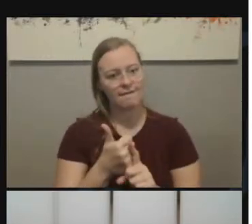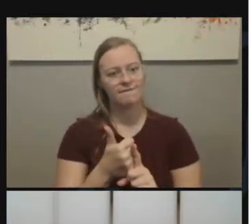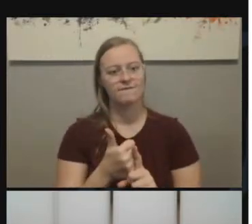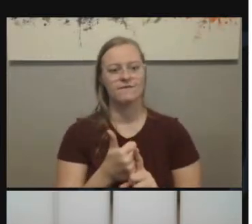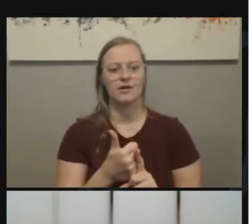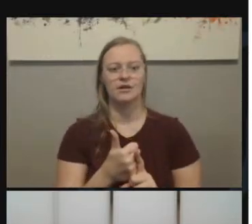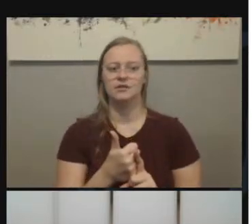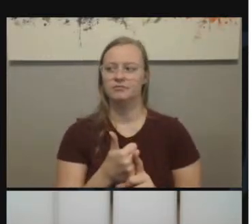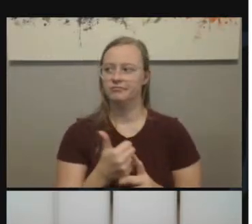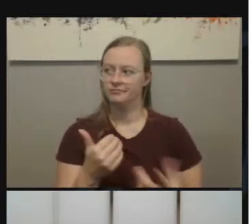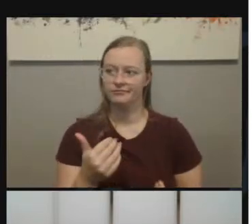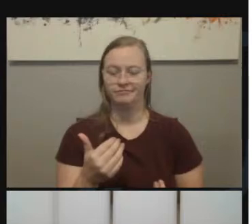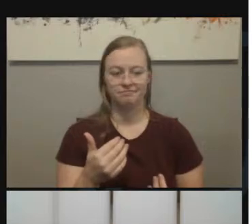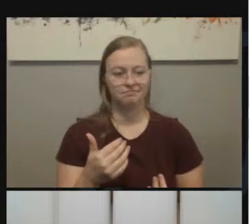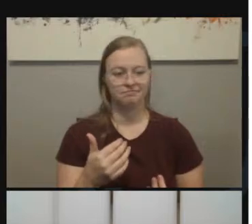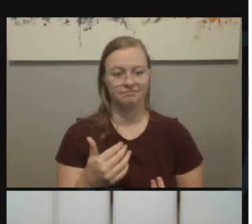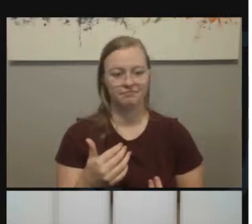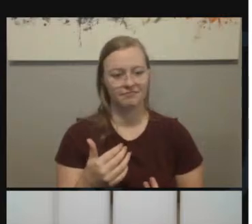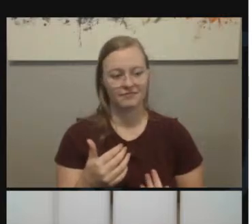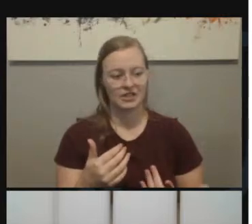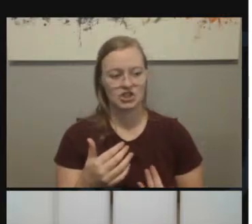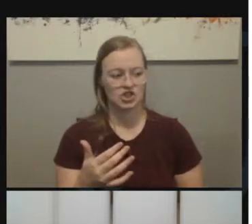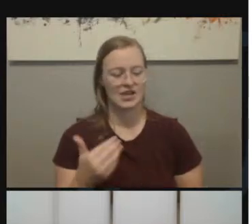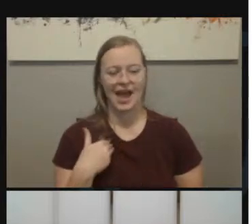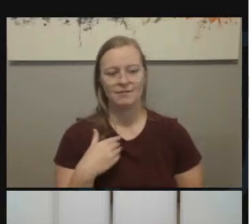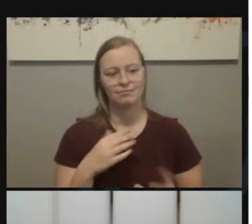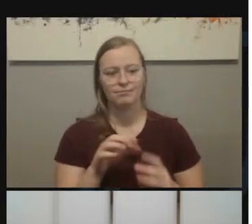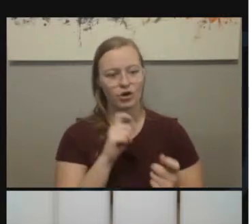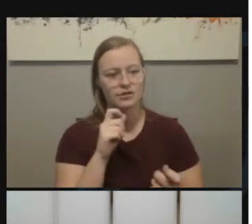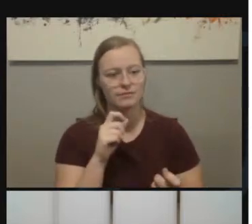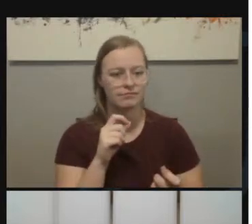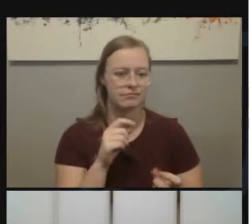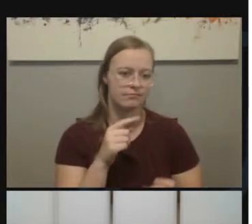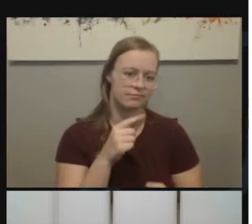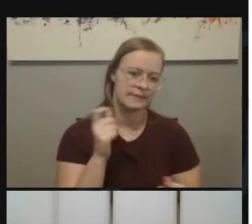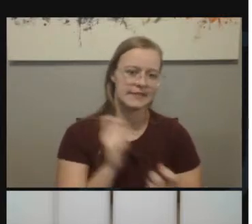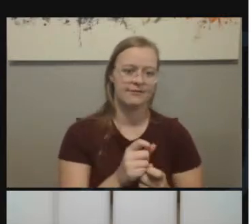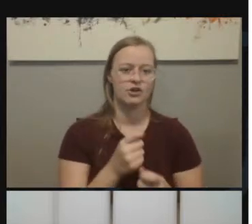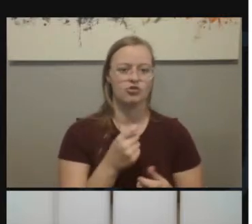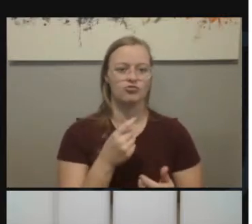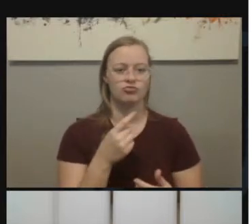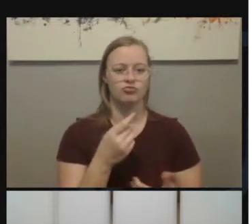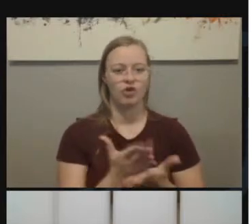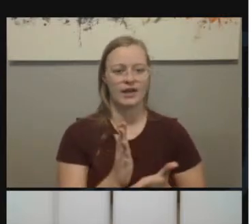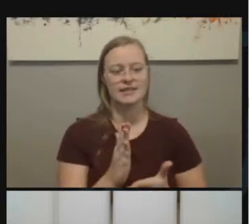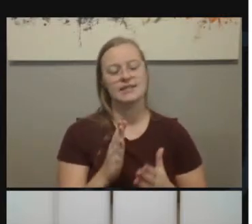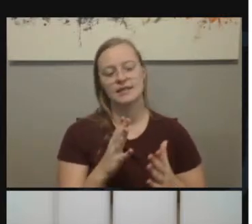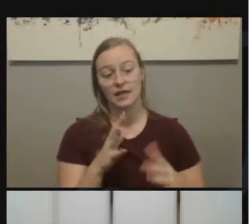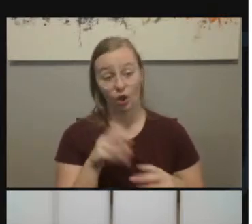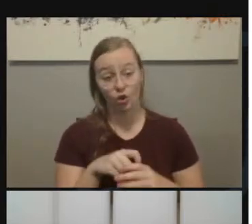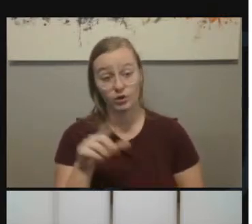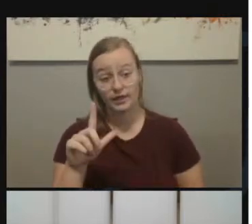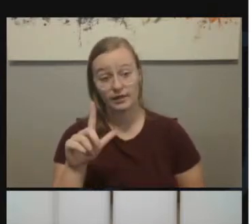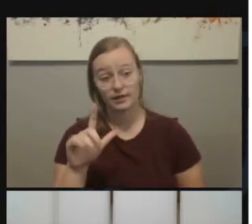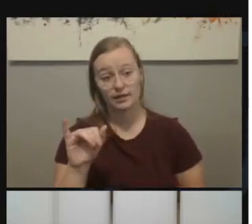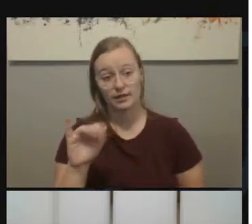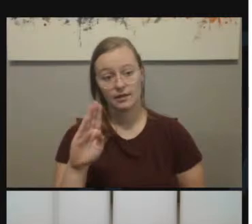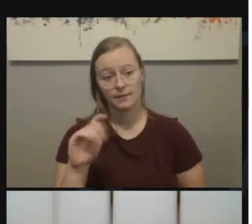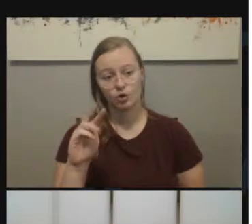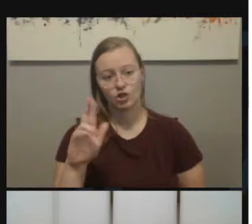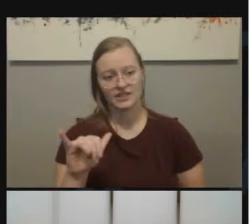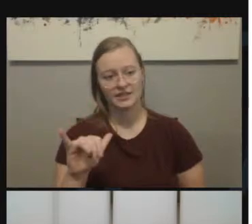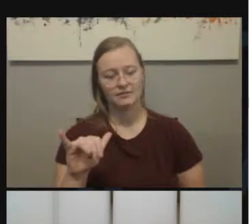its creator with particular rights, including liberty. The